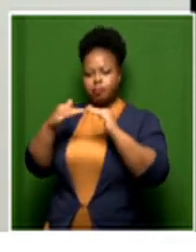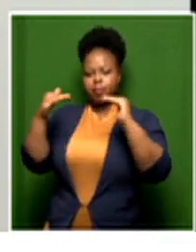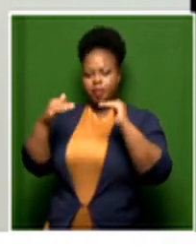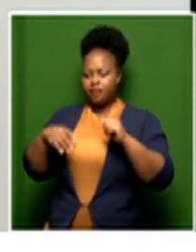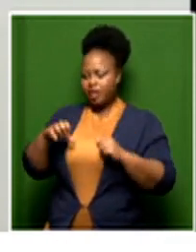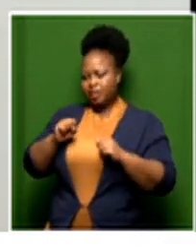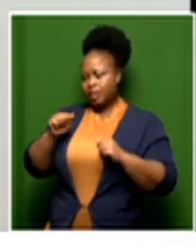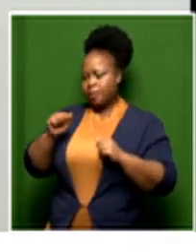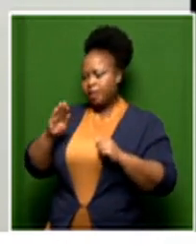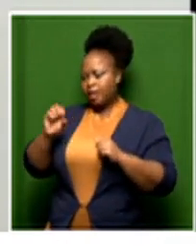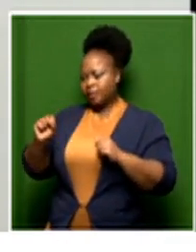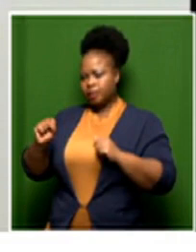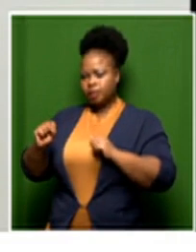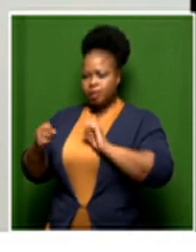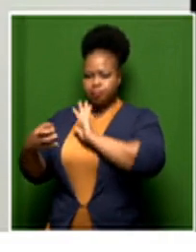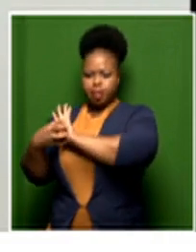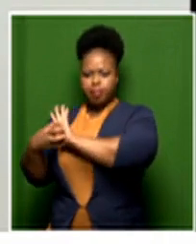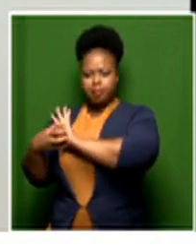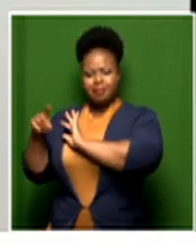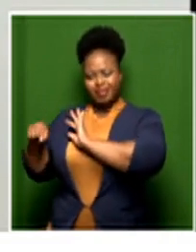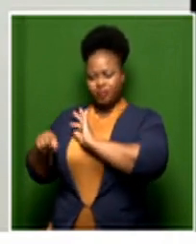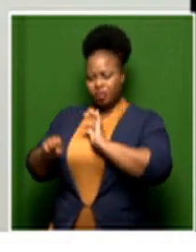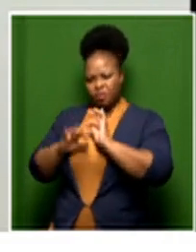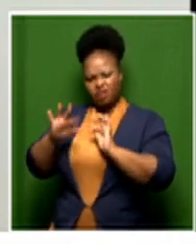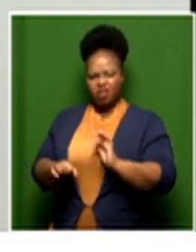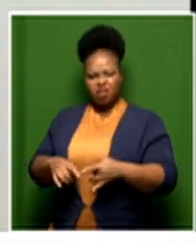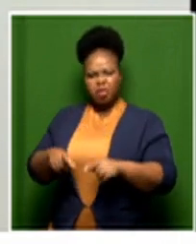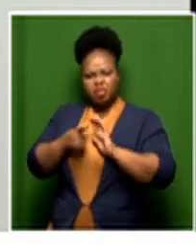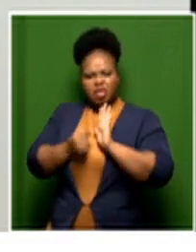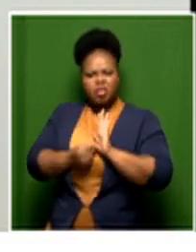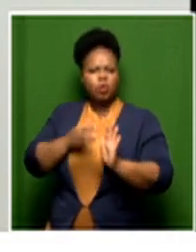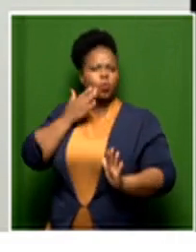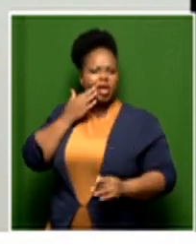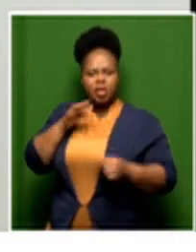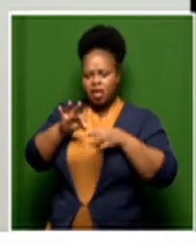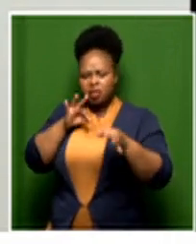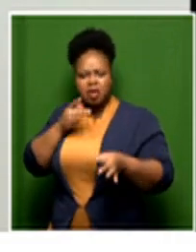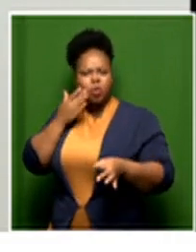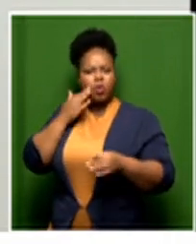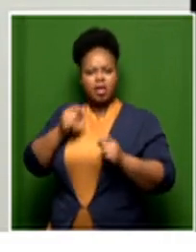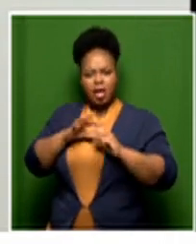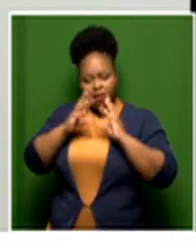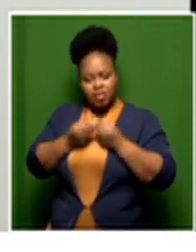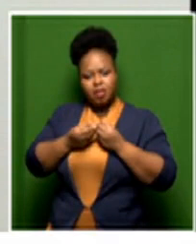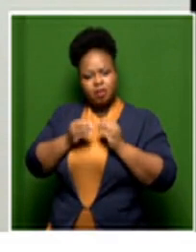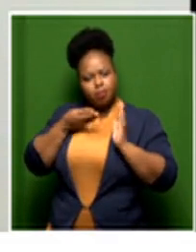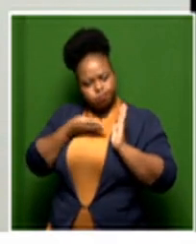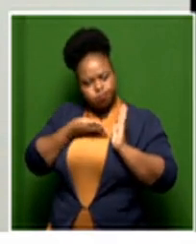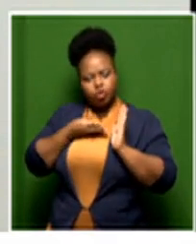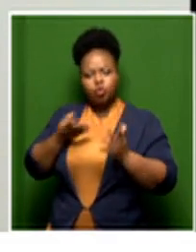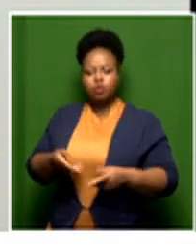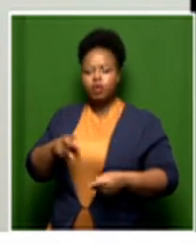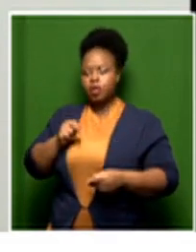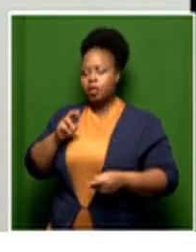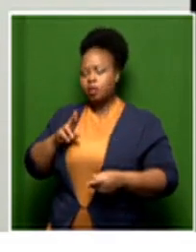South African product, it will have the South African national standard on it, as well as manufacturing dates, expiry dates, and sometimes when required in terms of